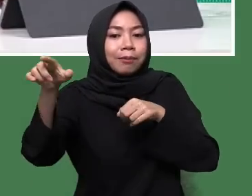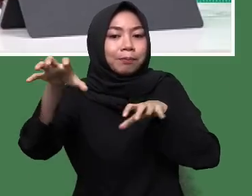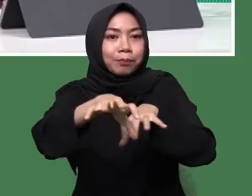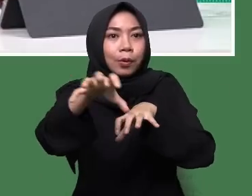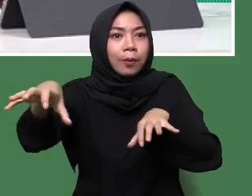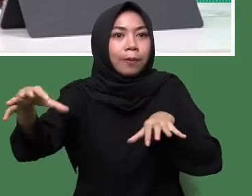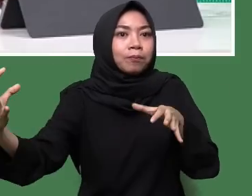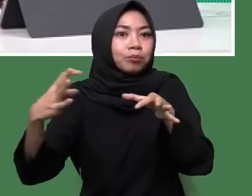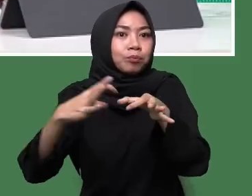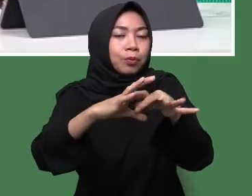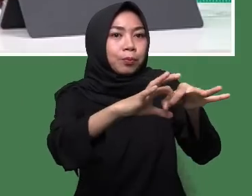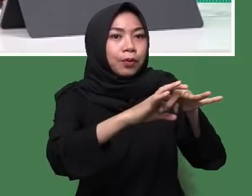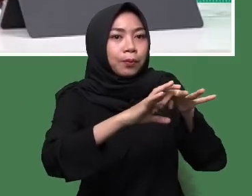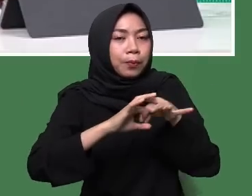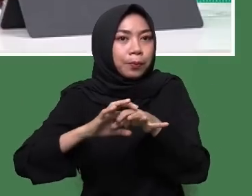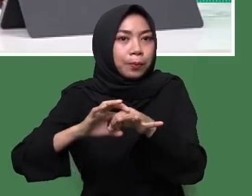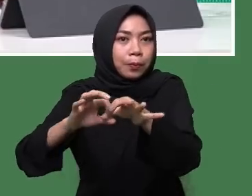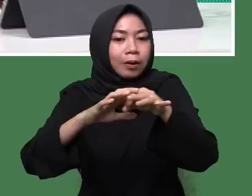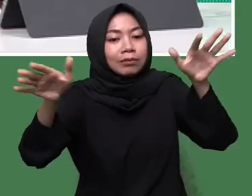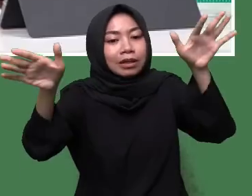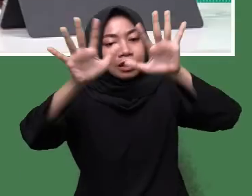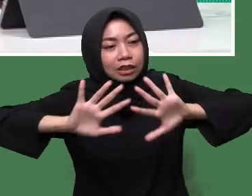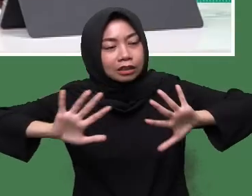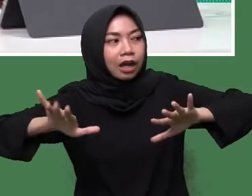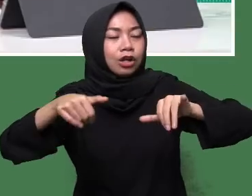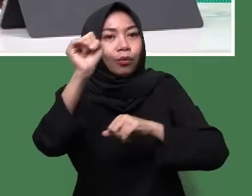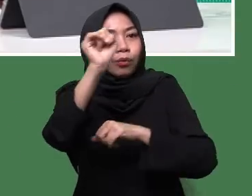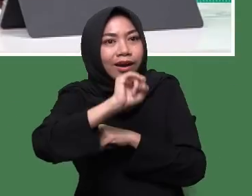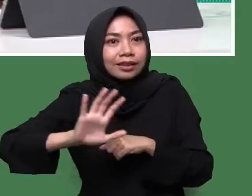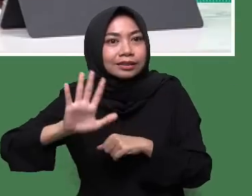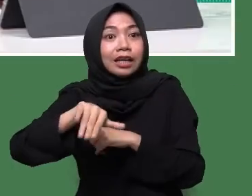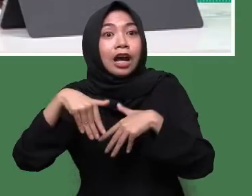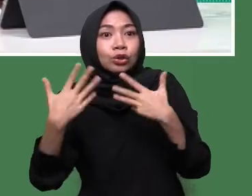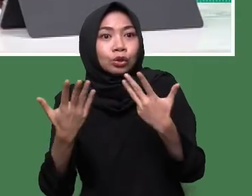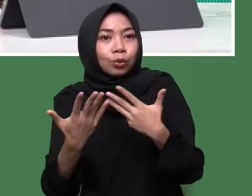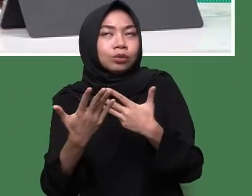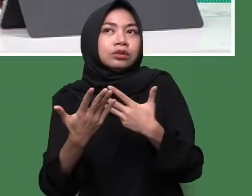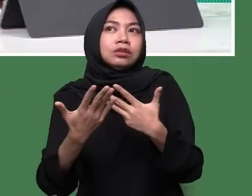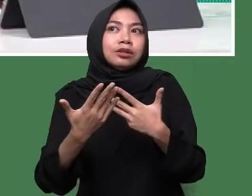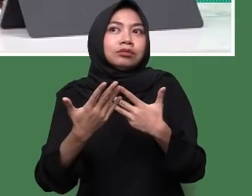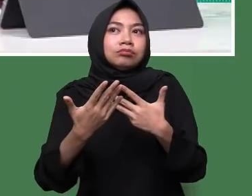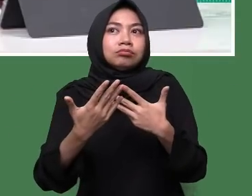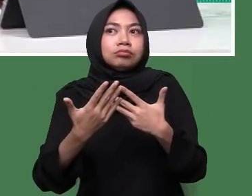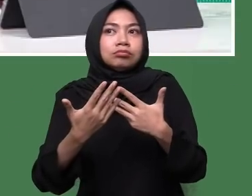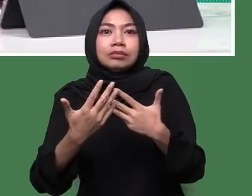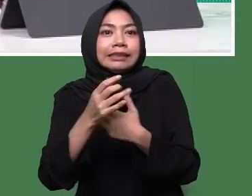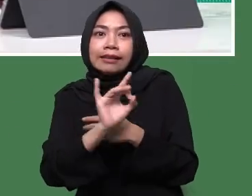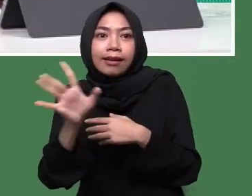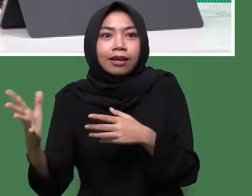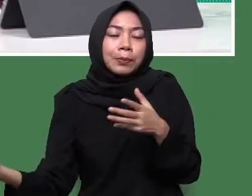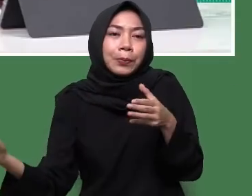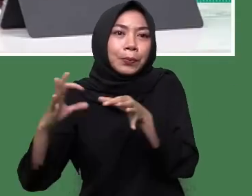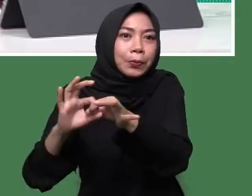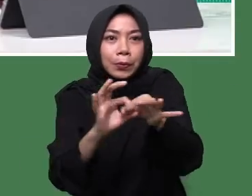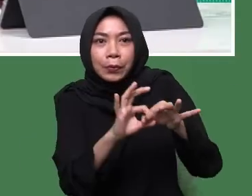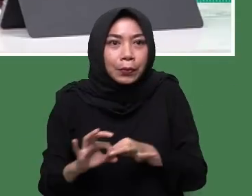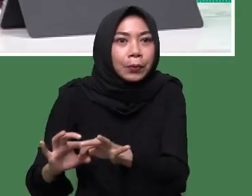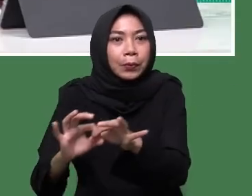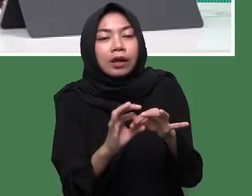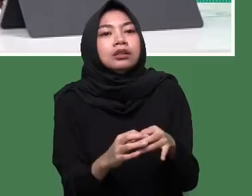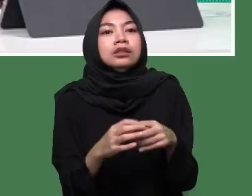the same region or across regions are an important attention for all. And I